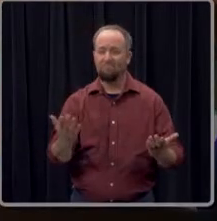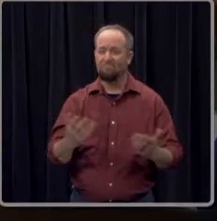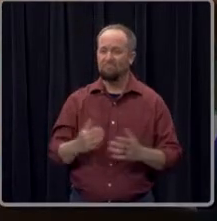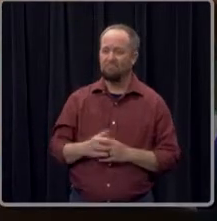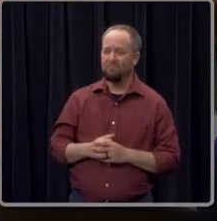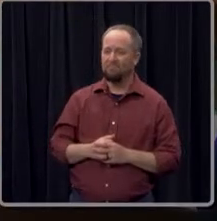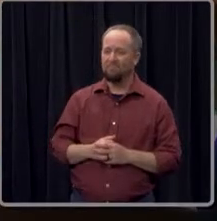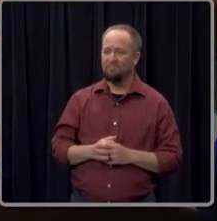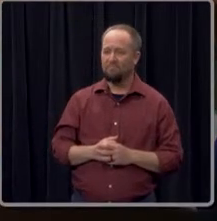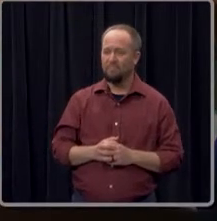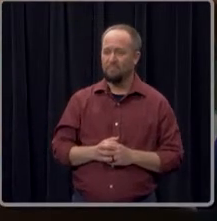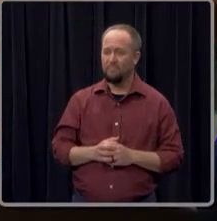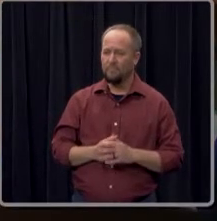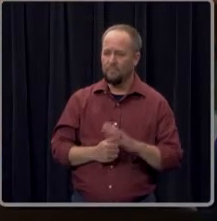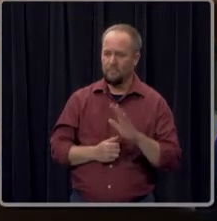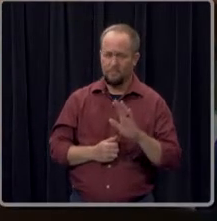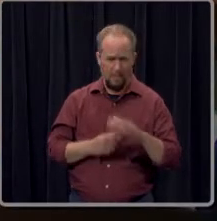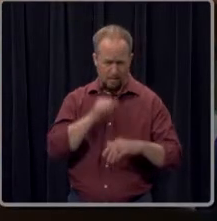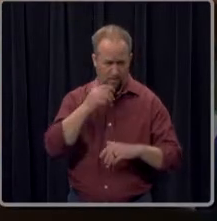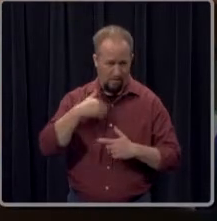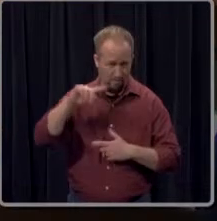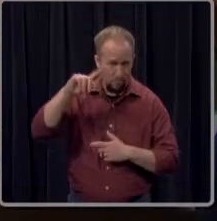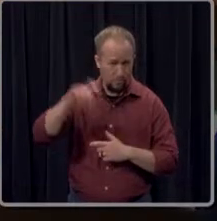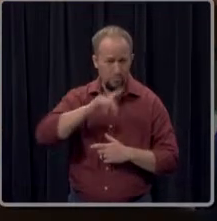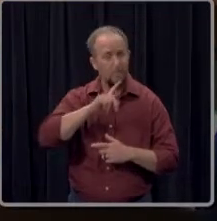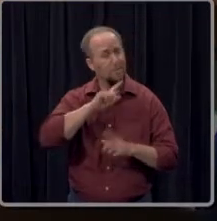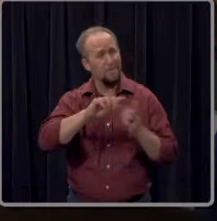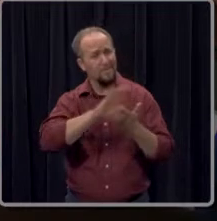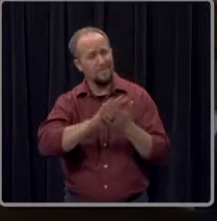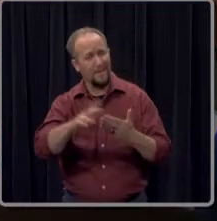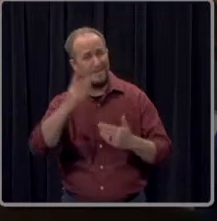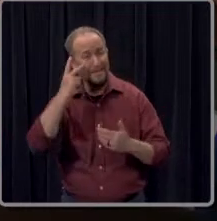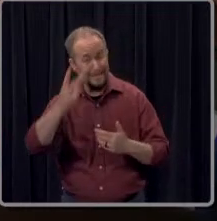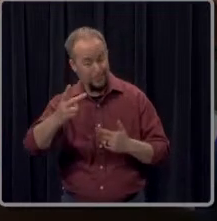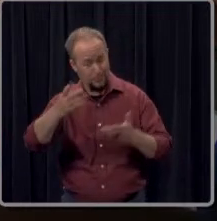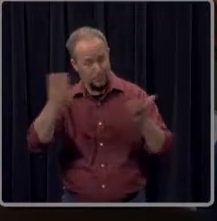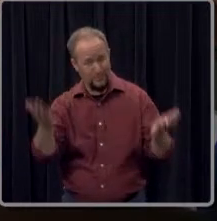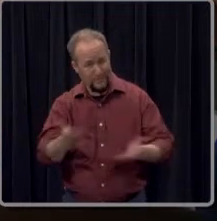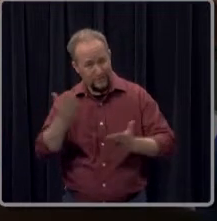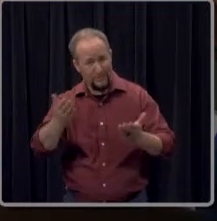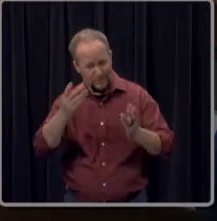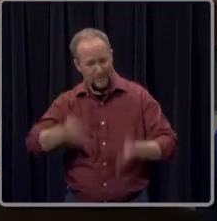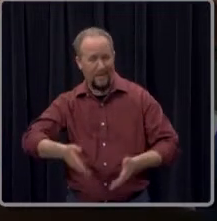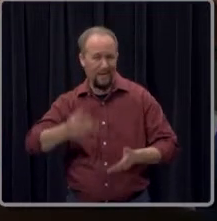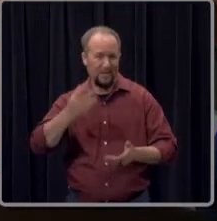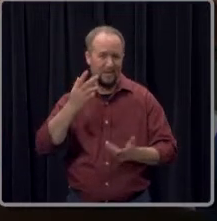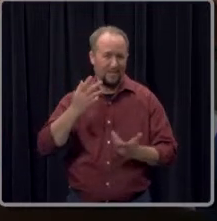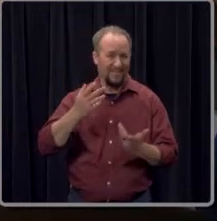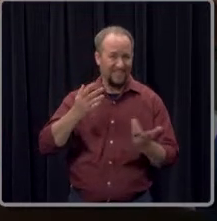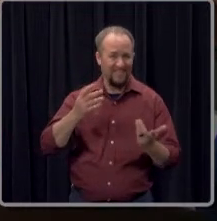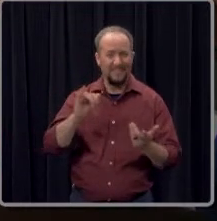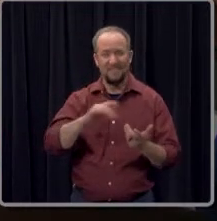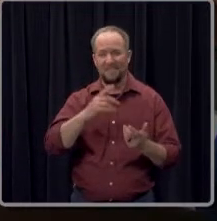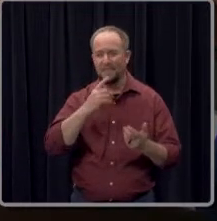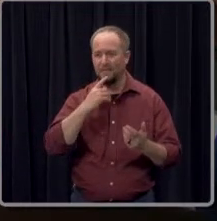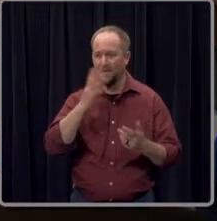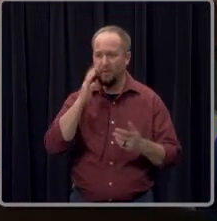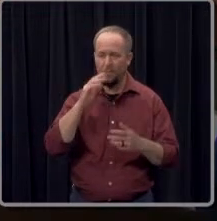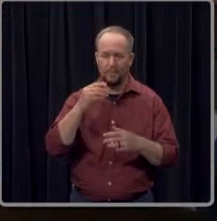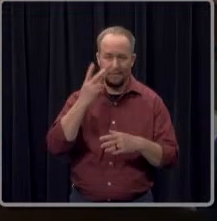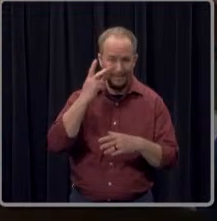Questions? So I may not have a question as such, but it's nice to see y'all in person. It's like I see you on Zoom with the